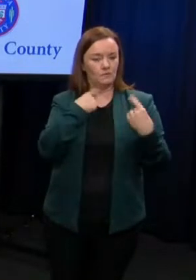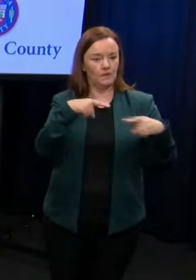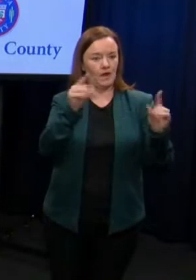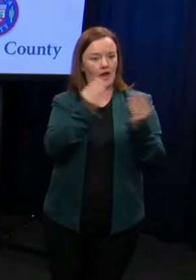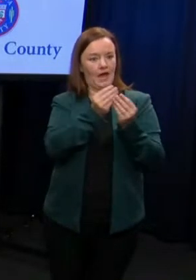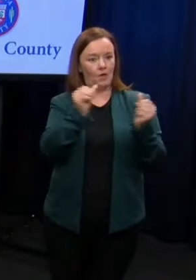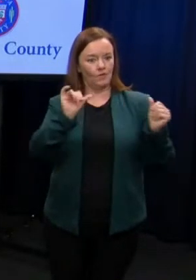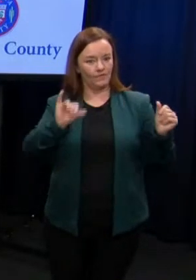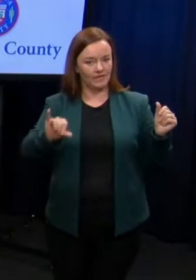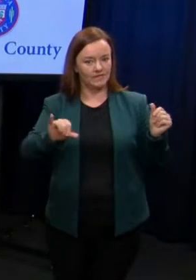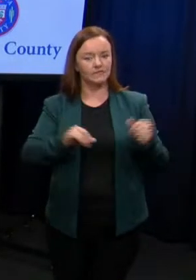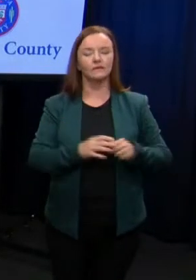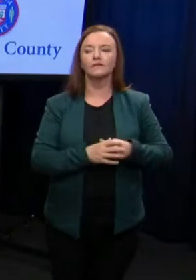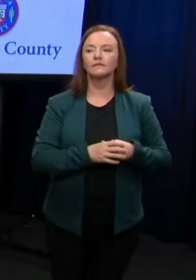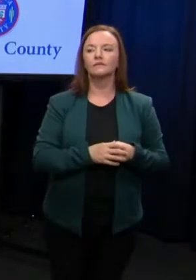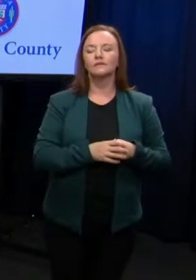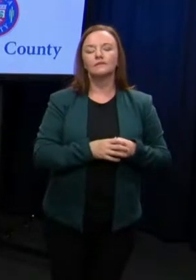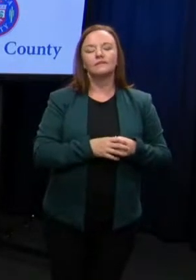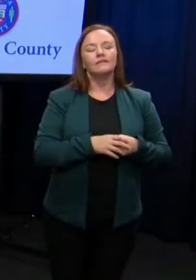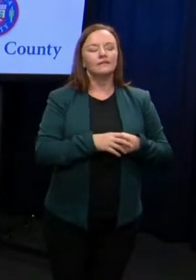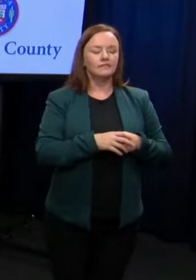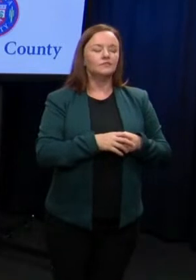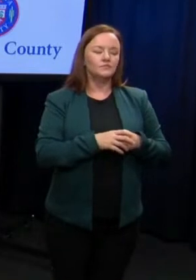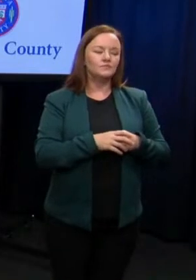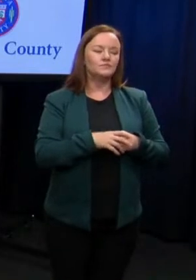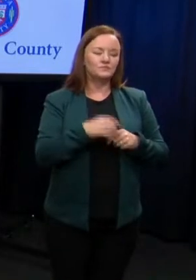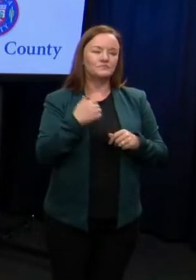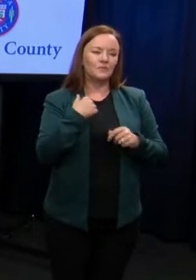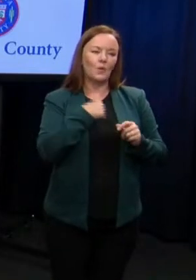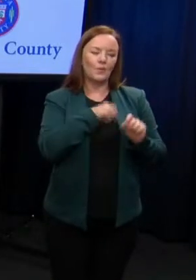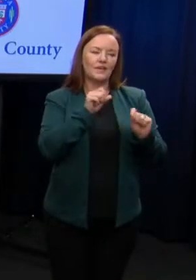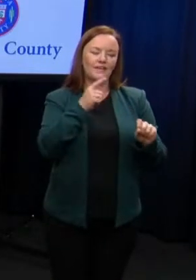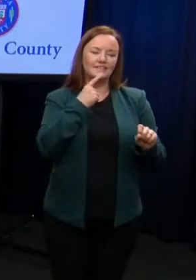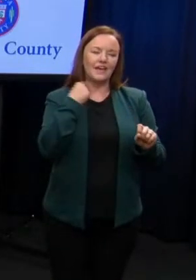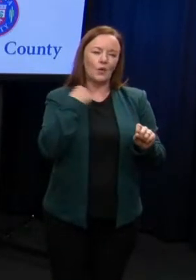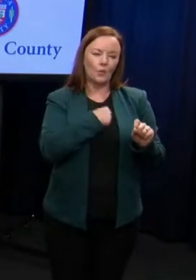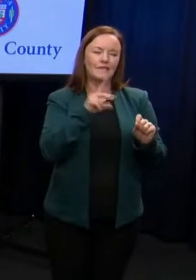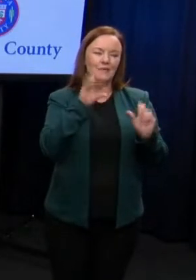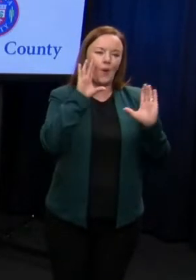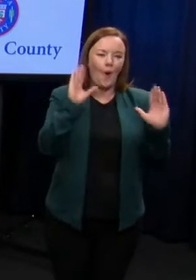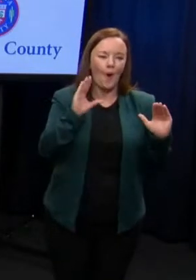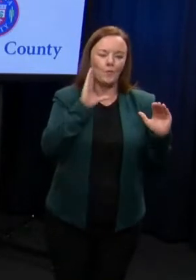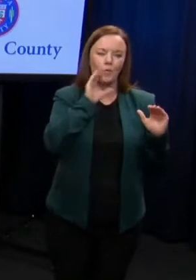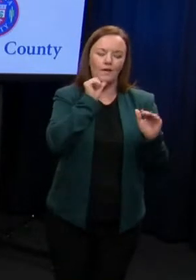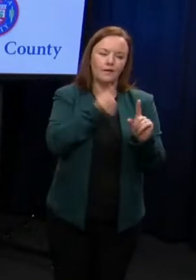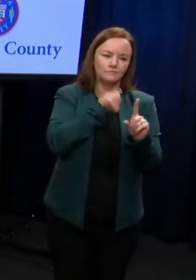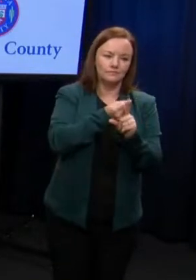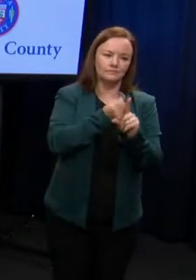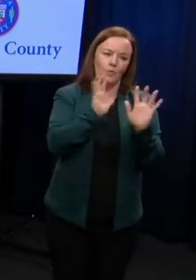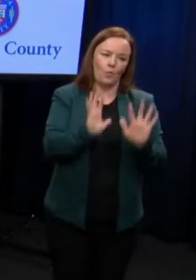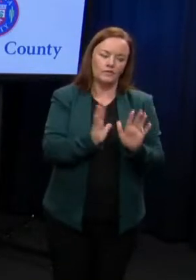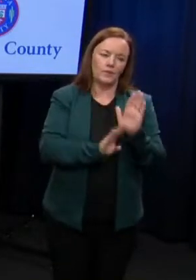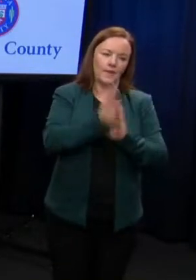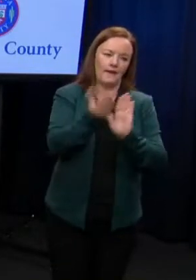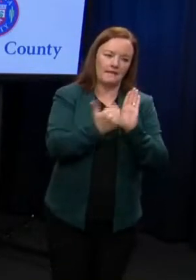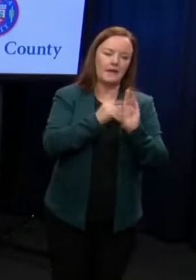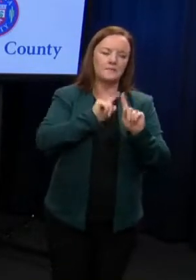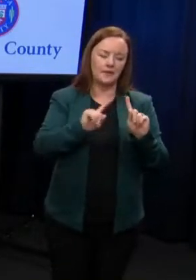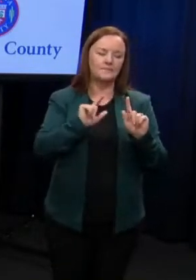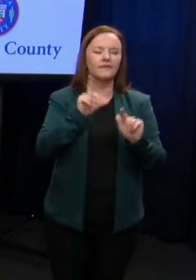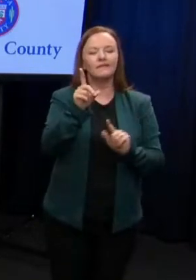Well, I guess I can say we certainly hoped we weren't going to be in this situation again. Director Flanagan will come up and address the question. Thank you,